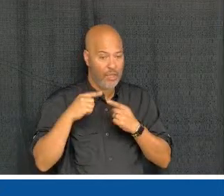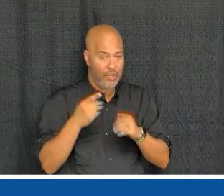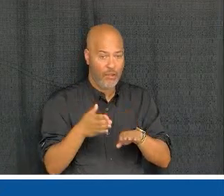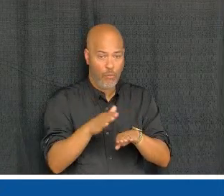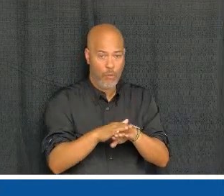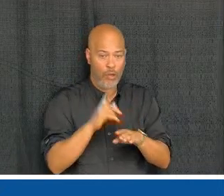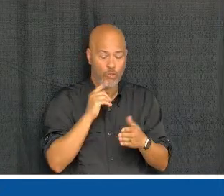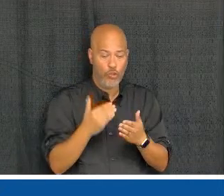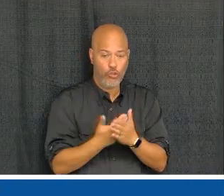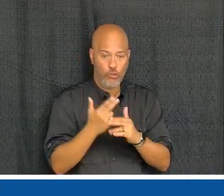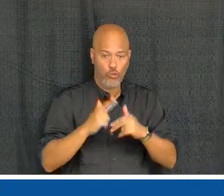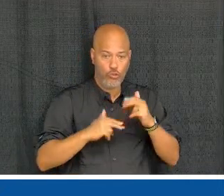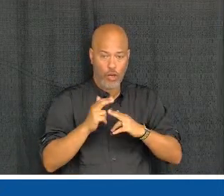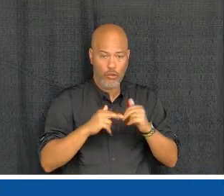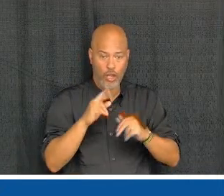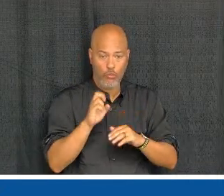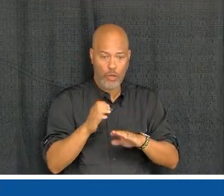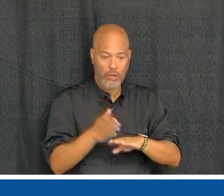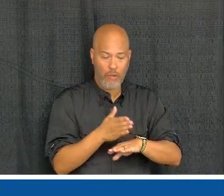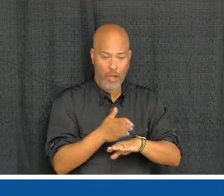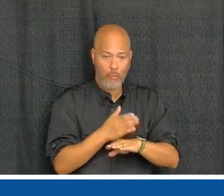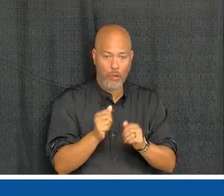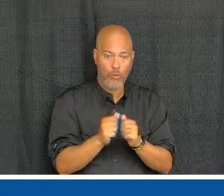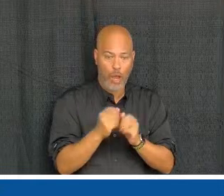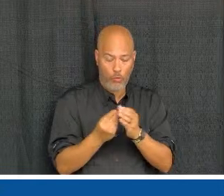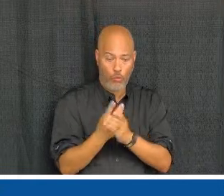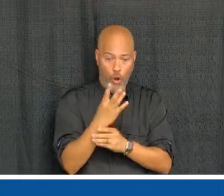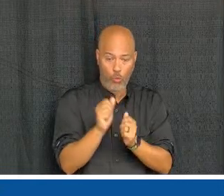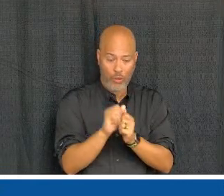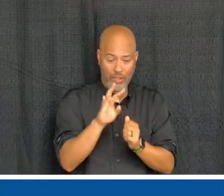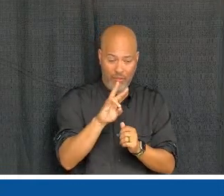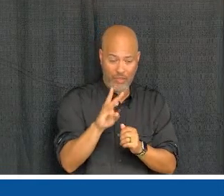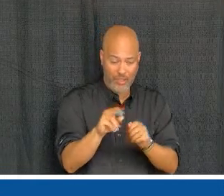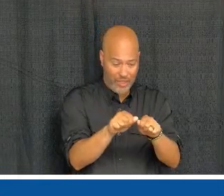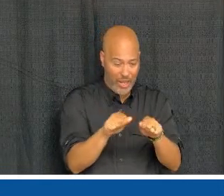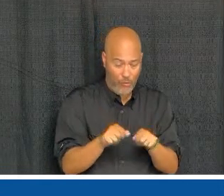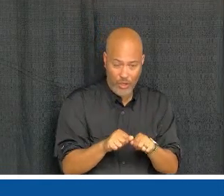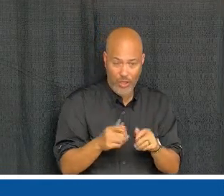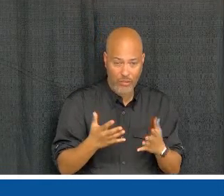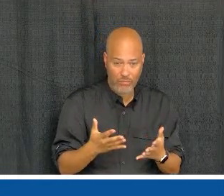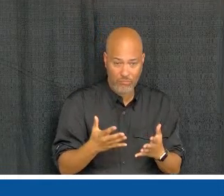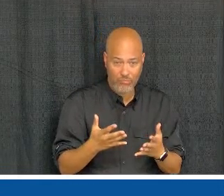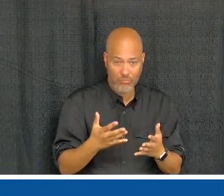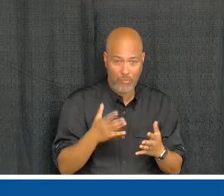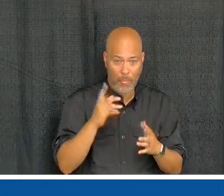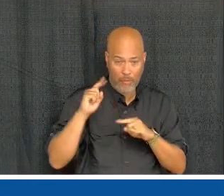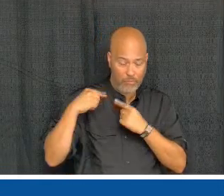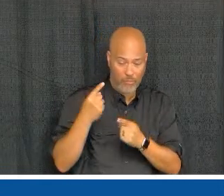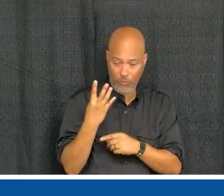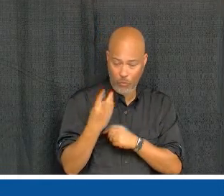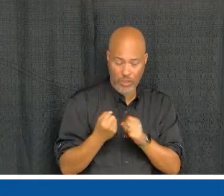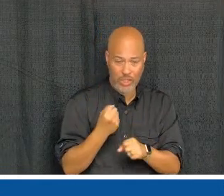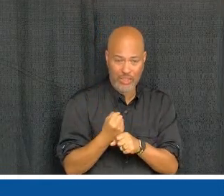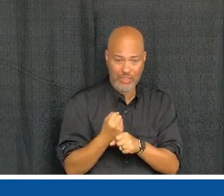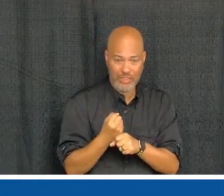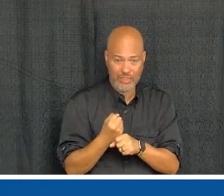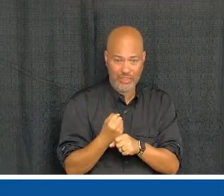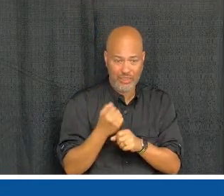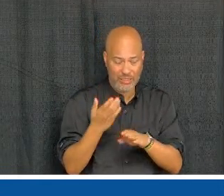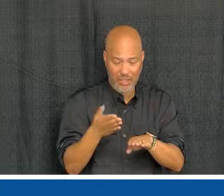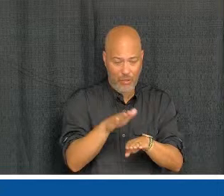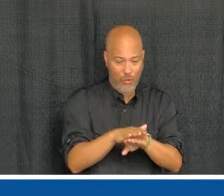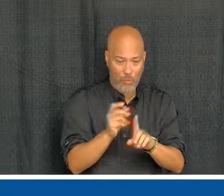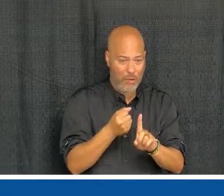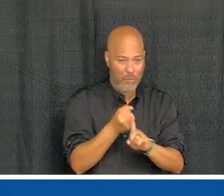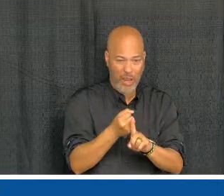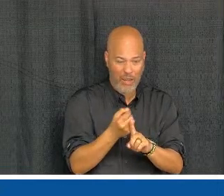applies to new construction and redevelopment coupled with the growth of the Highway 76 corridor over the past 4+ years, the overlay's impact